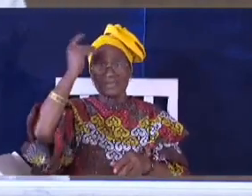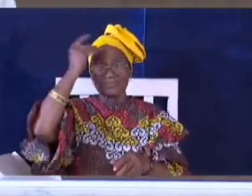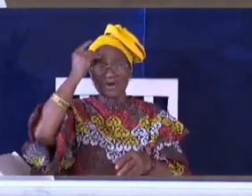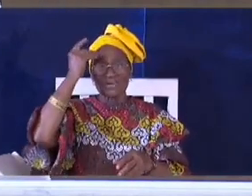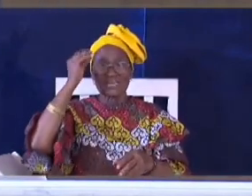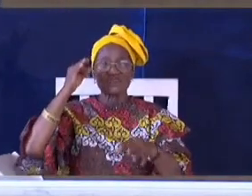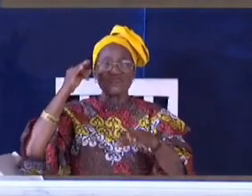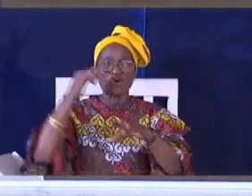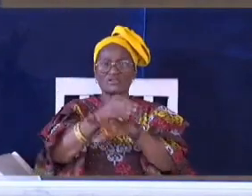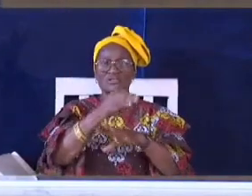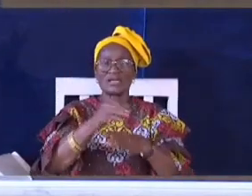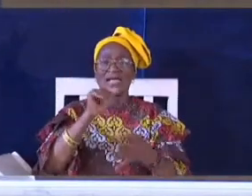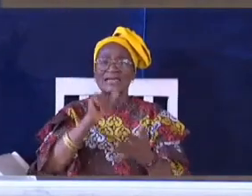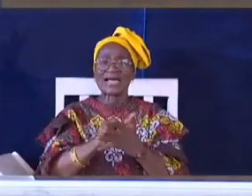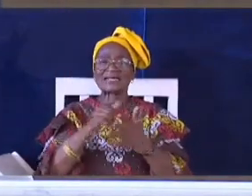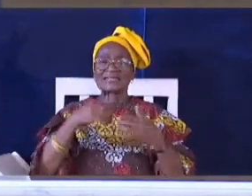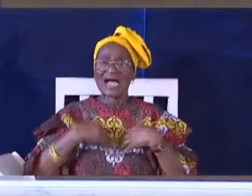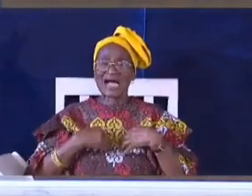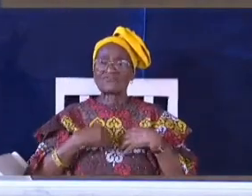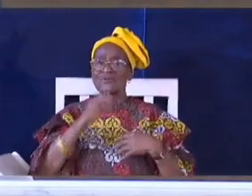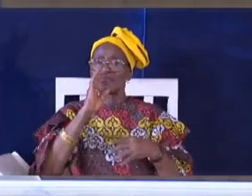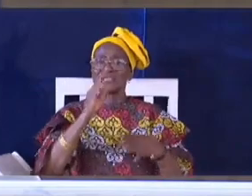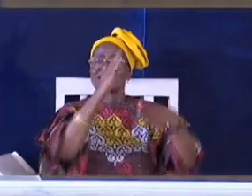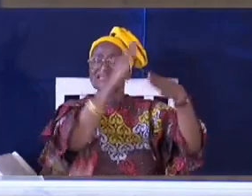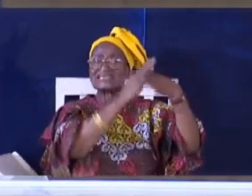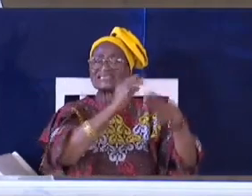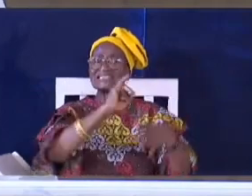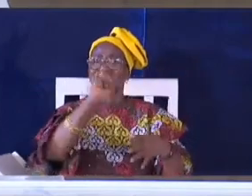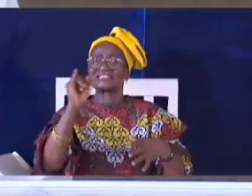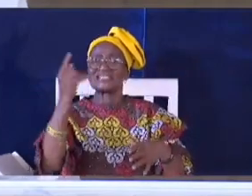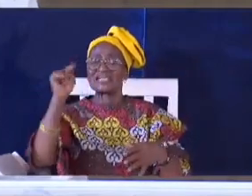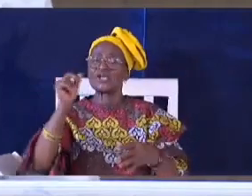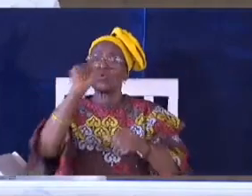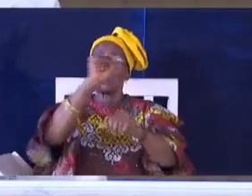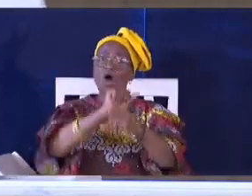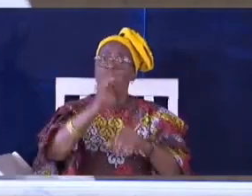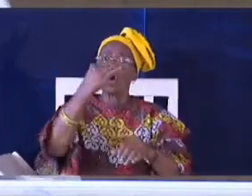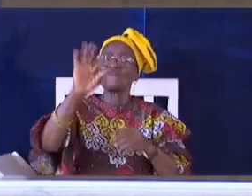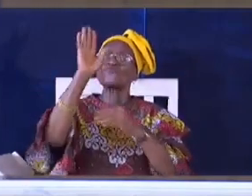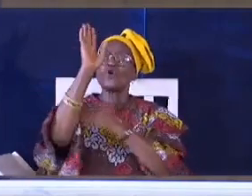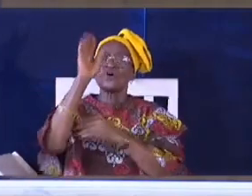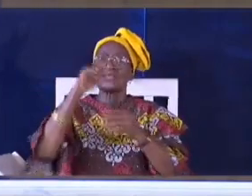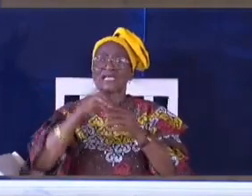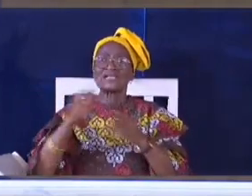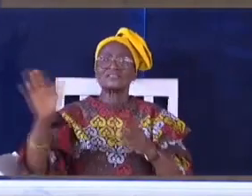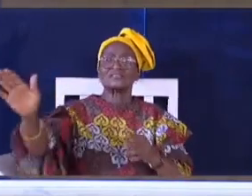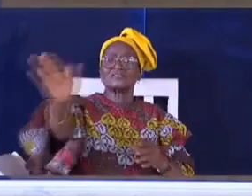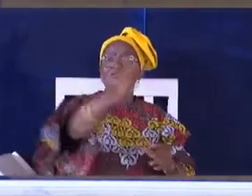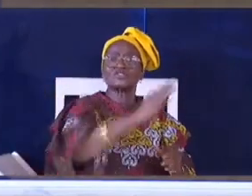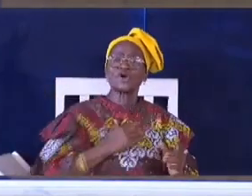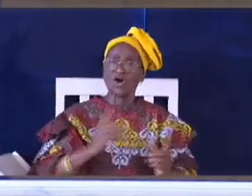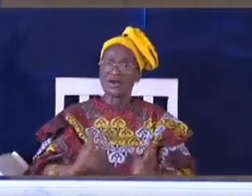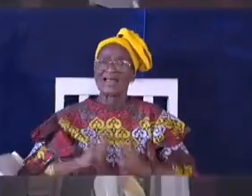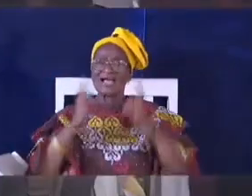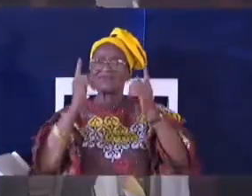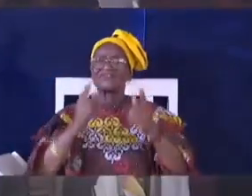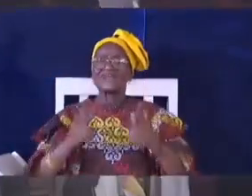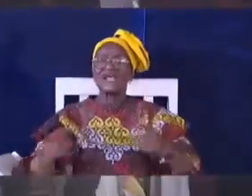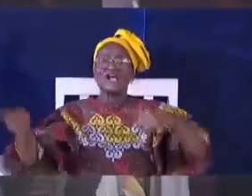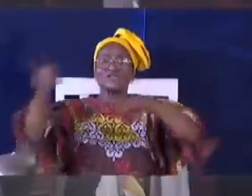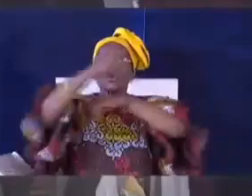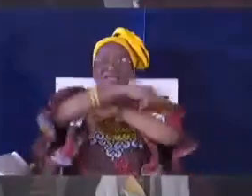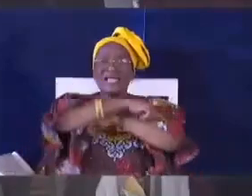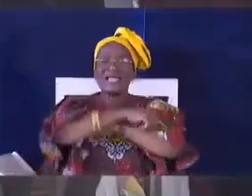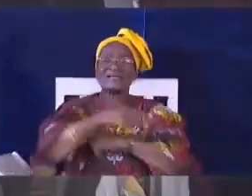force that had been hindering the work of God in your life, today they shall be blind.